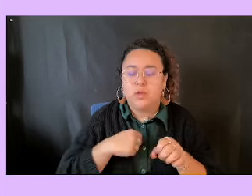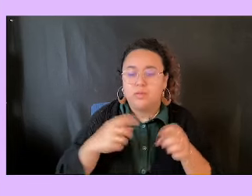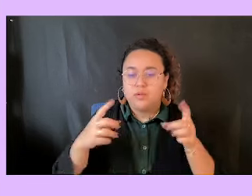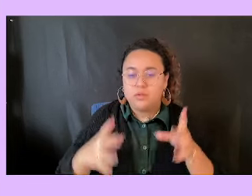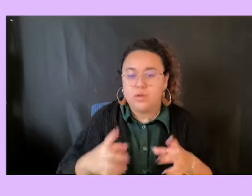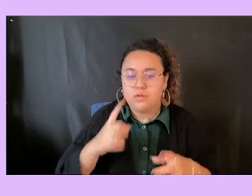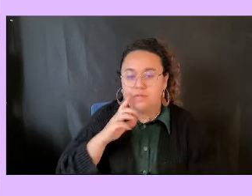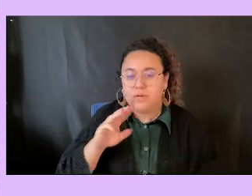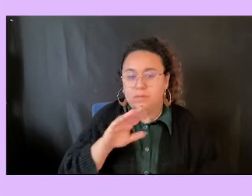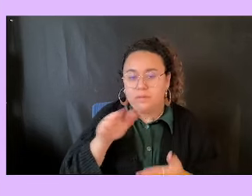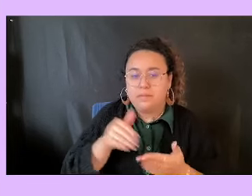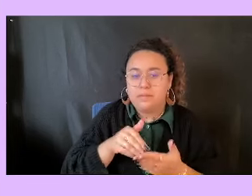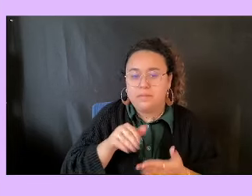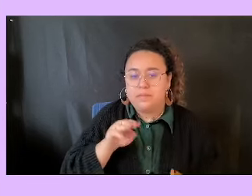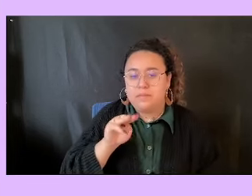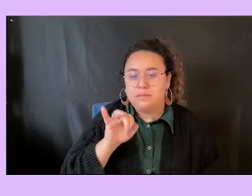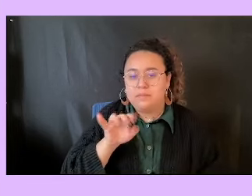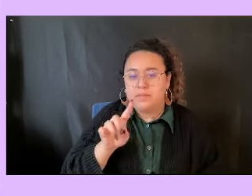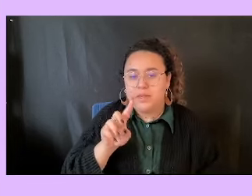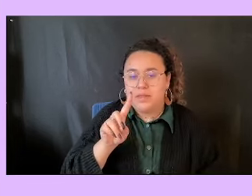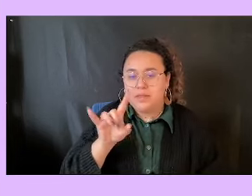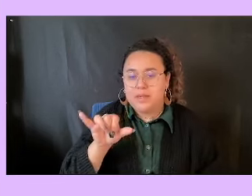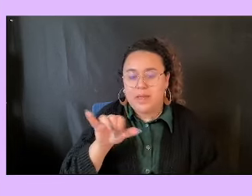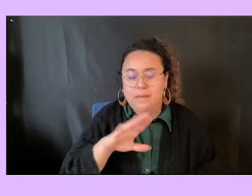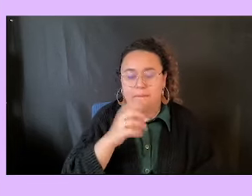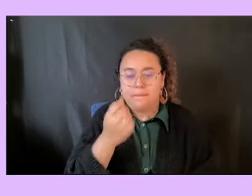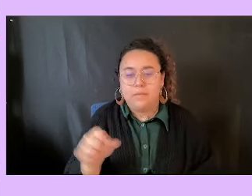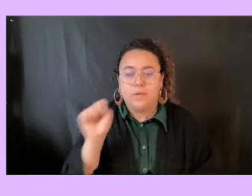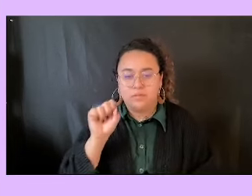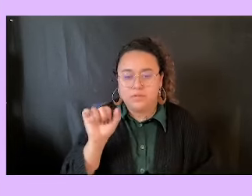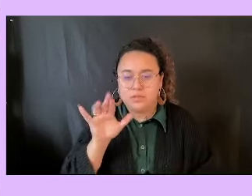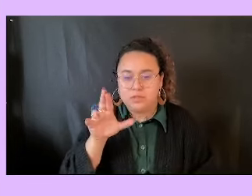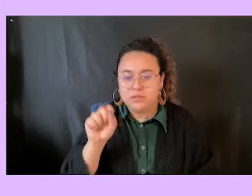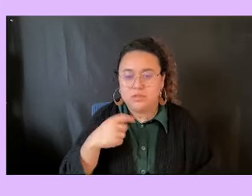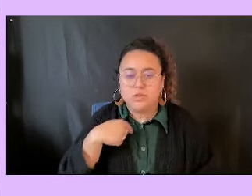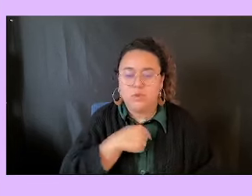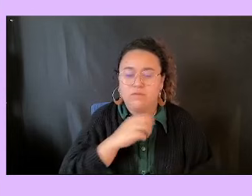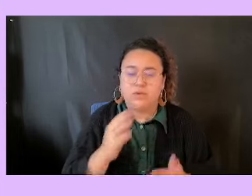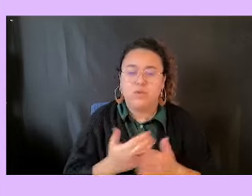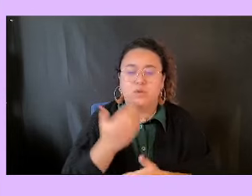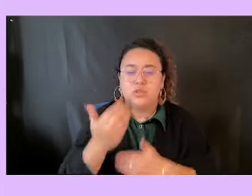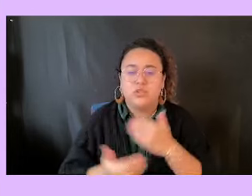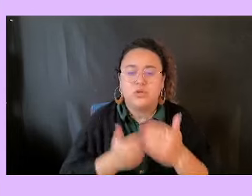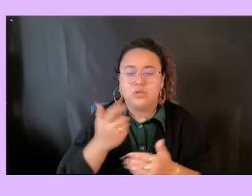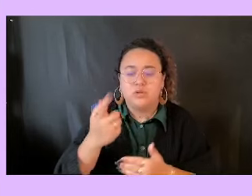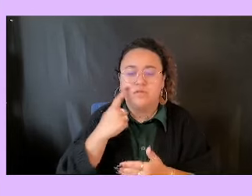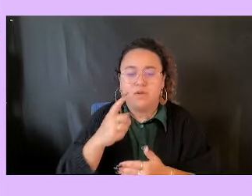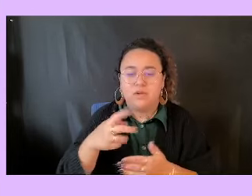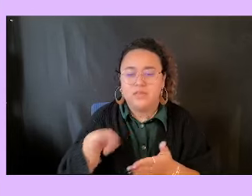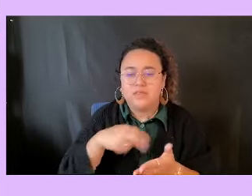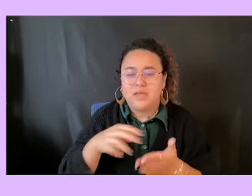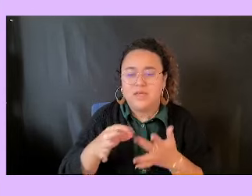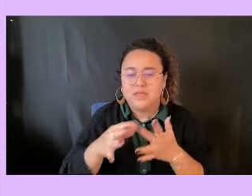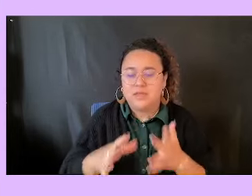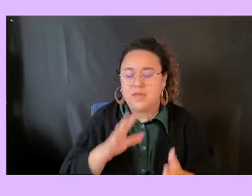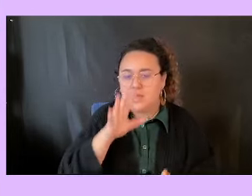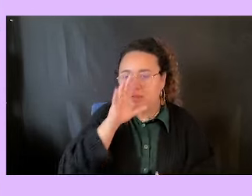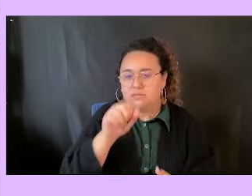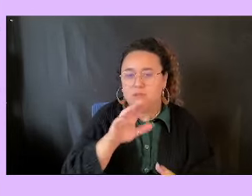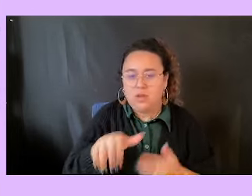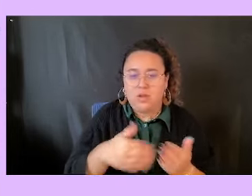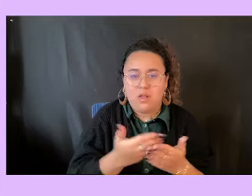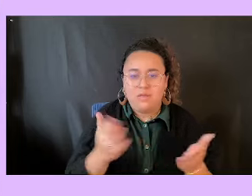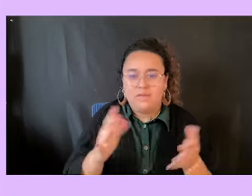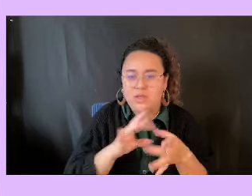Midday Movement Series, which is a grassroots initiative cultivating a new generation of dance leaders. And I'm also really captivated by all of the comments that have